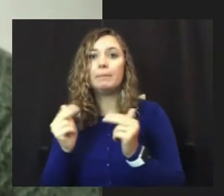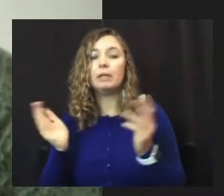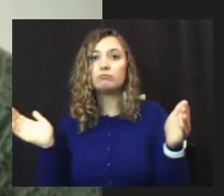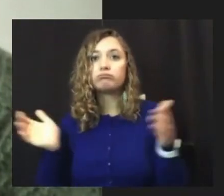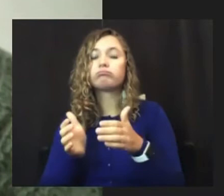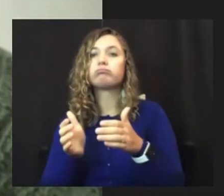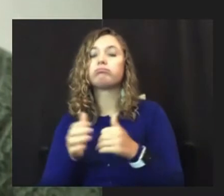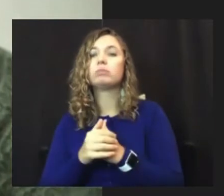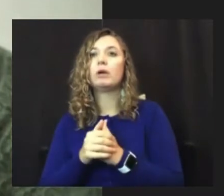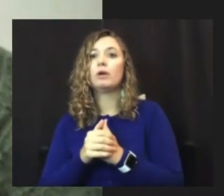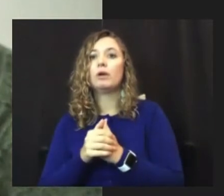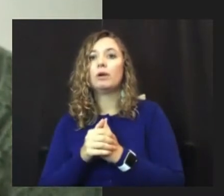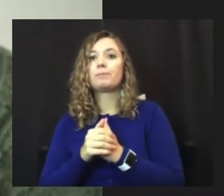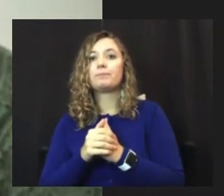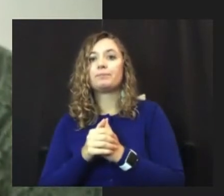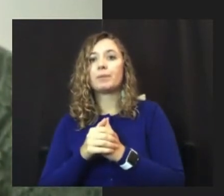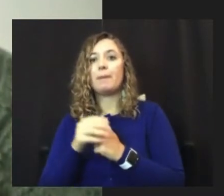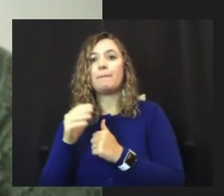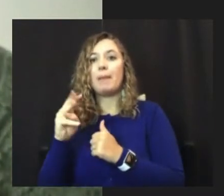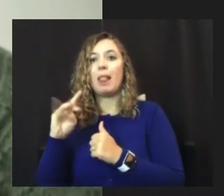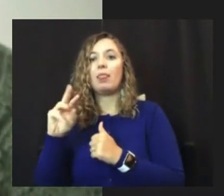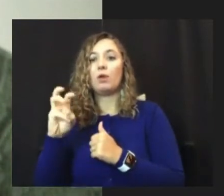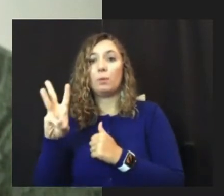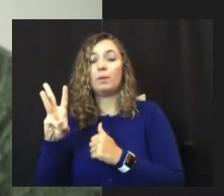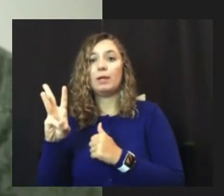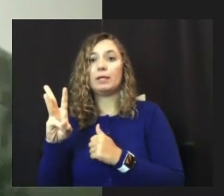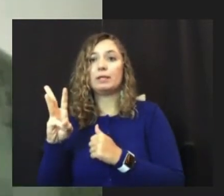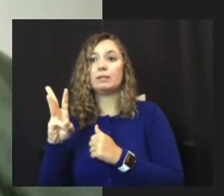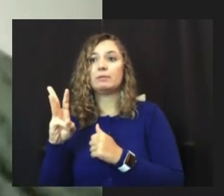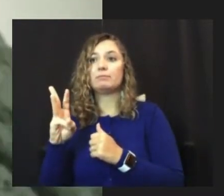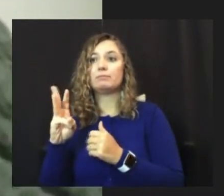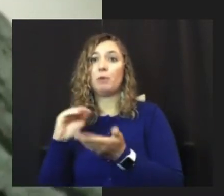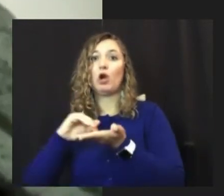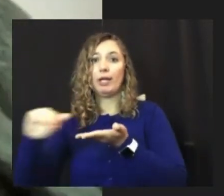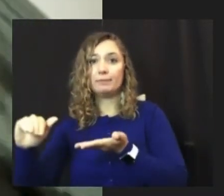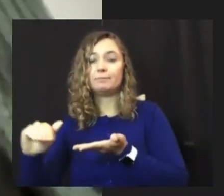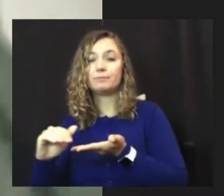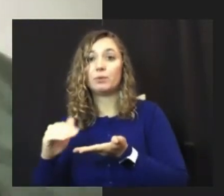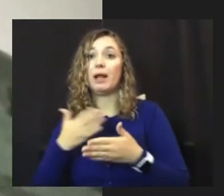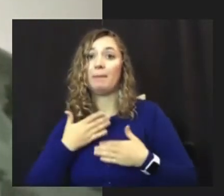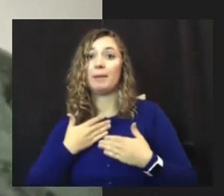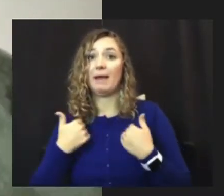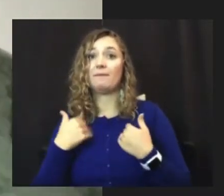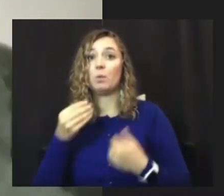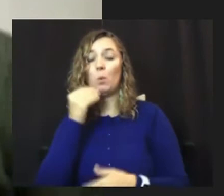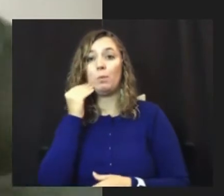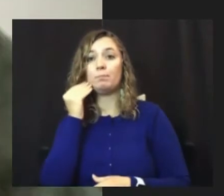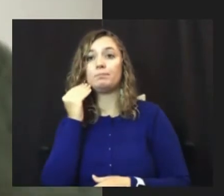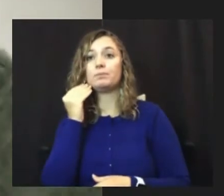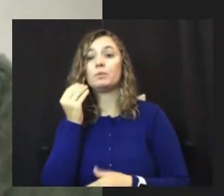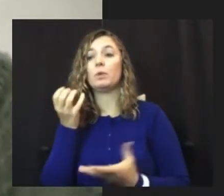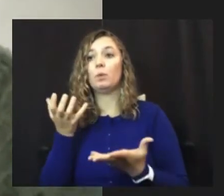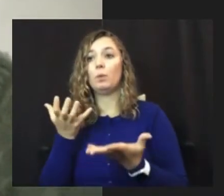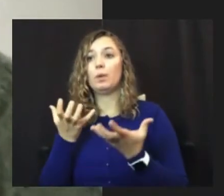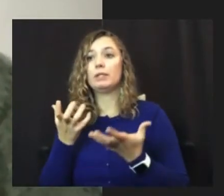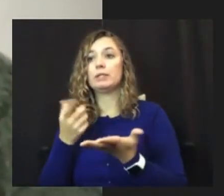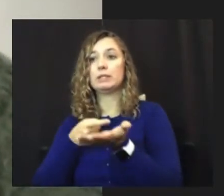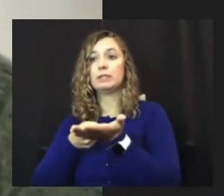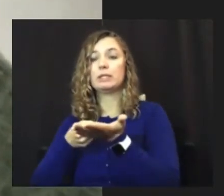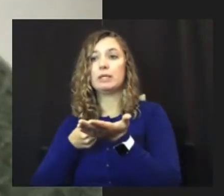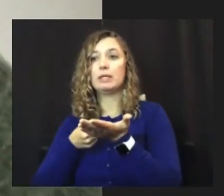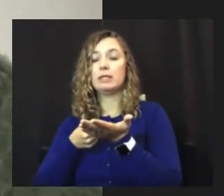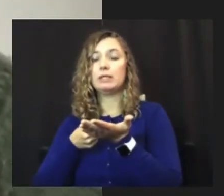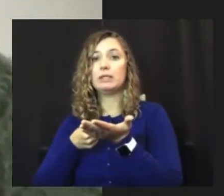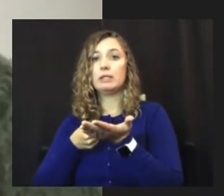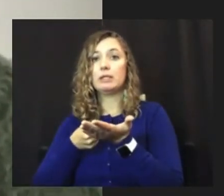Matthew was pardoned, and that is wonderful. And we're so happy to have him home. And we want to talk about